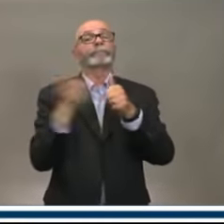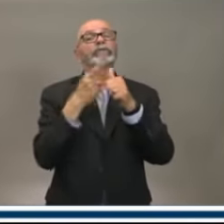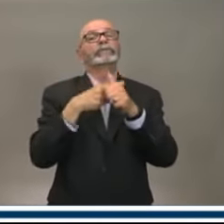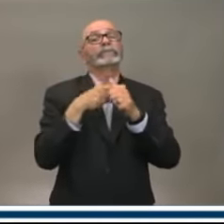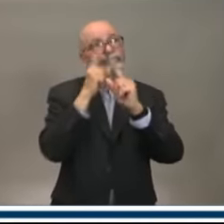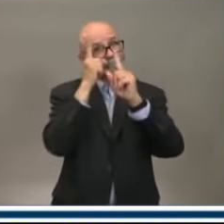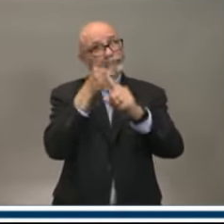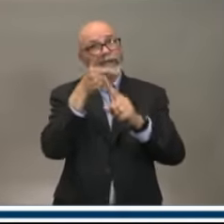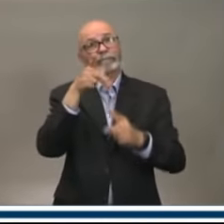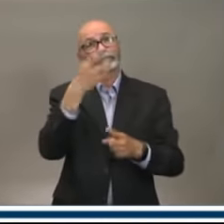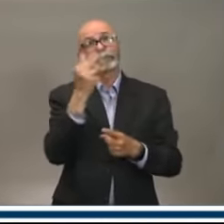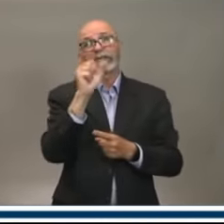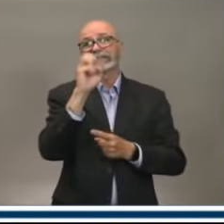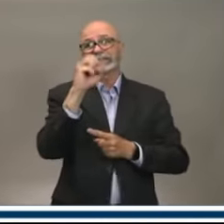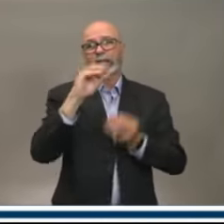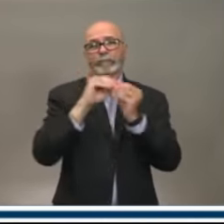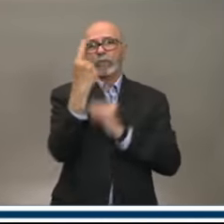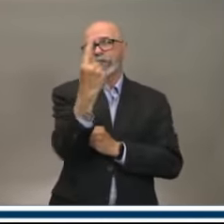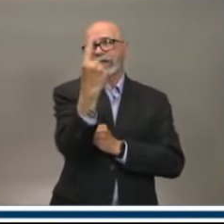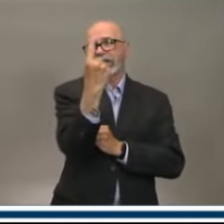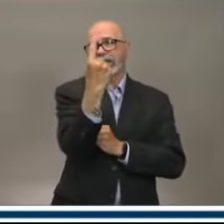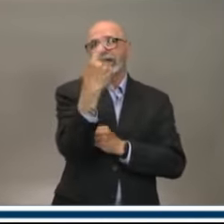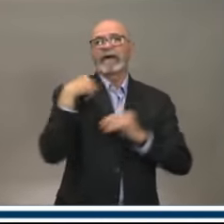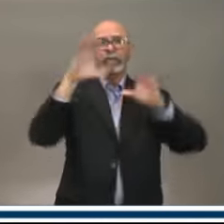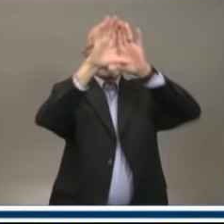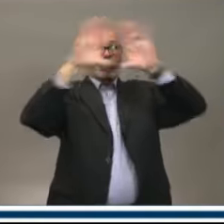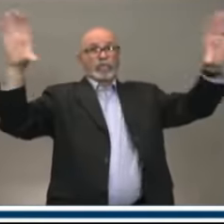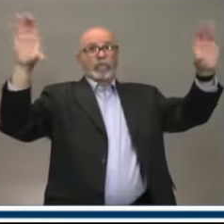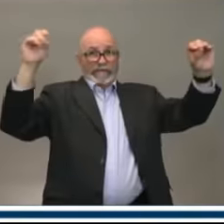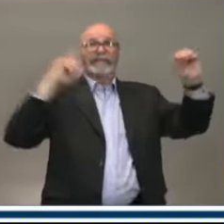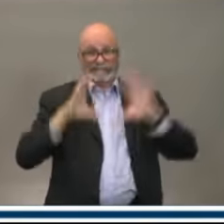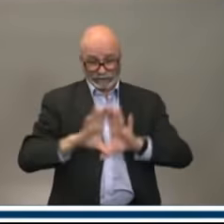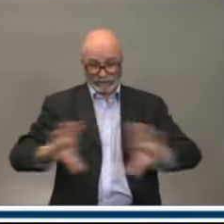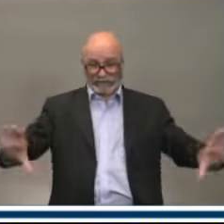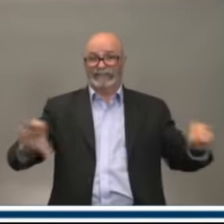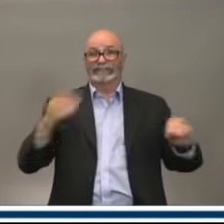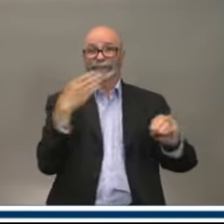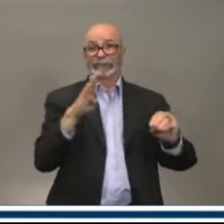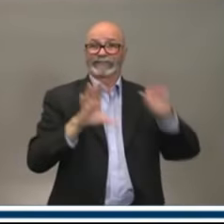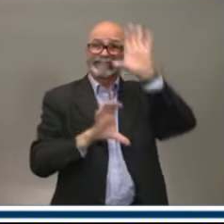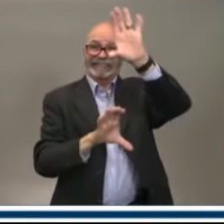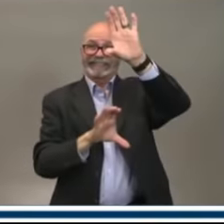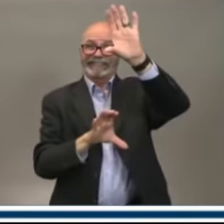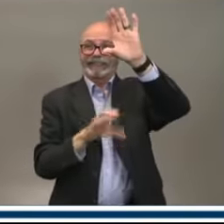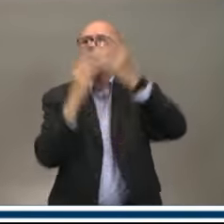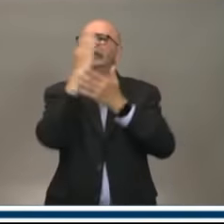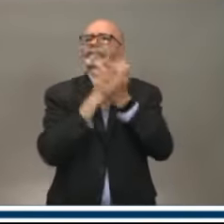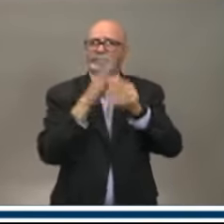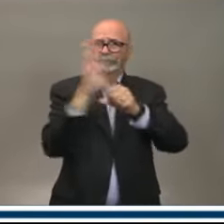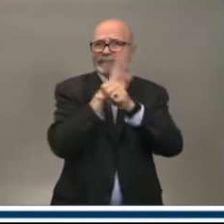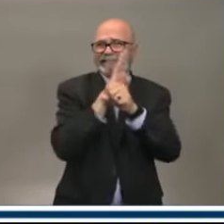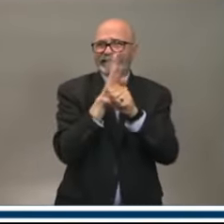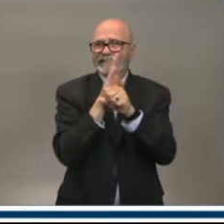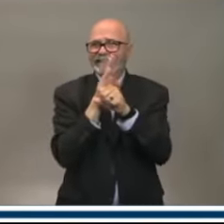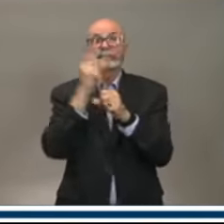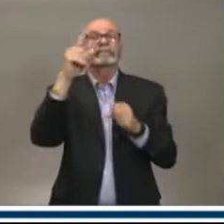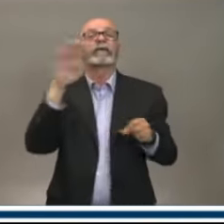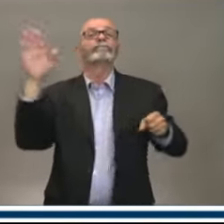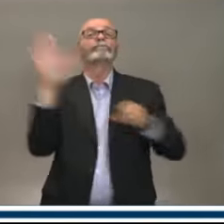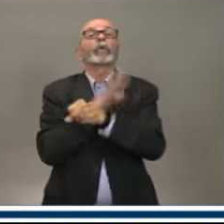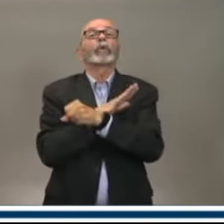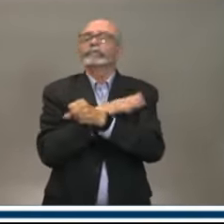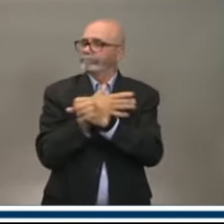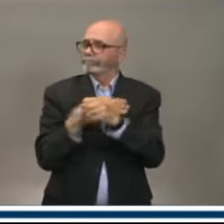this slide, we need to look at businesses. Some businesses we have completely closed down, and that's a priority for us to allow